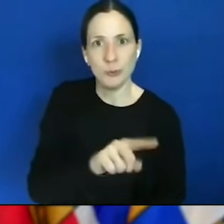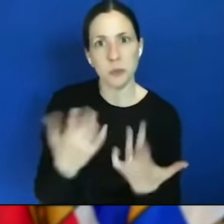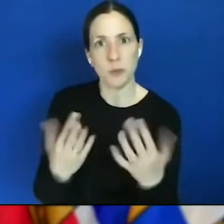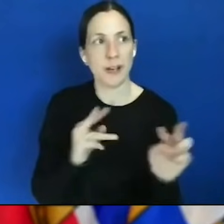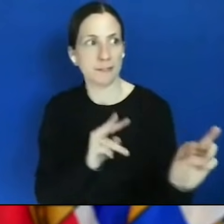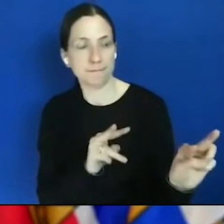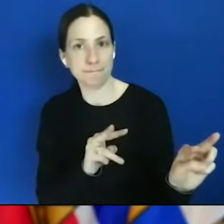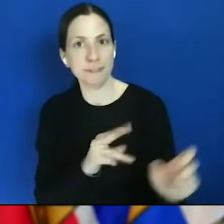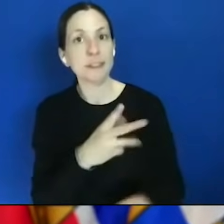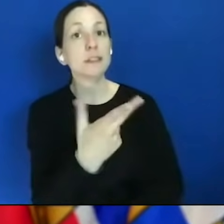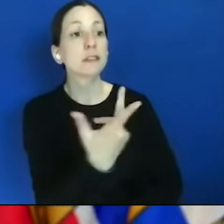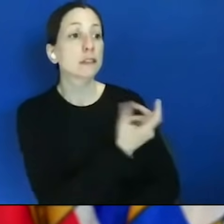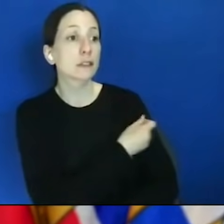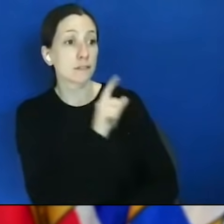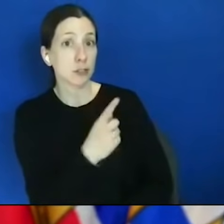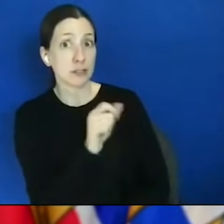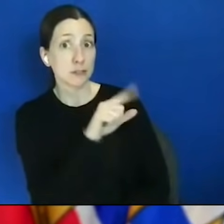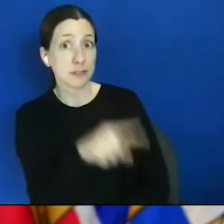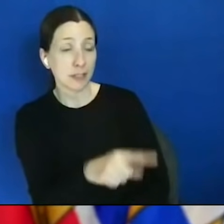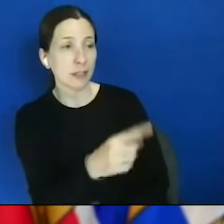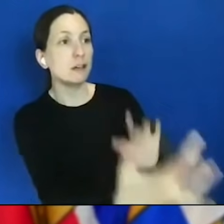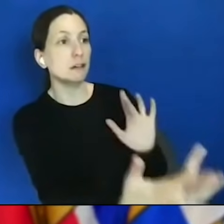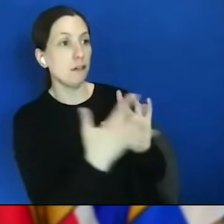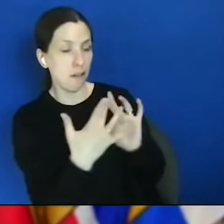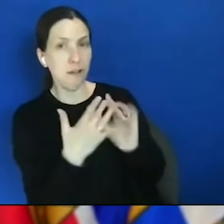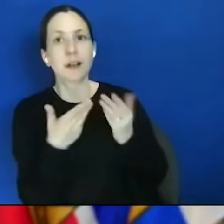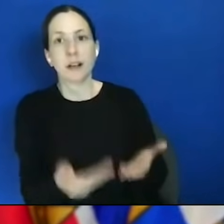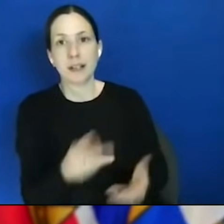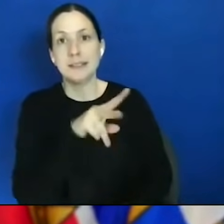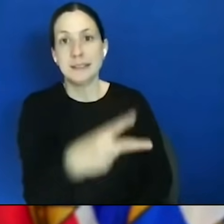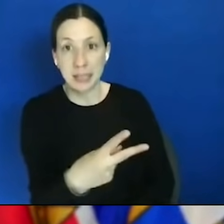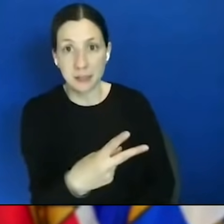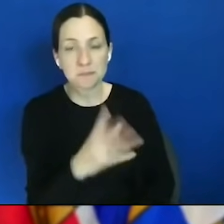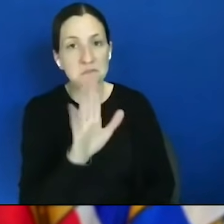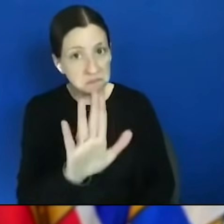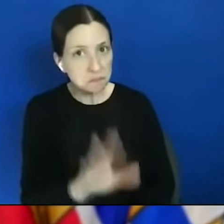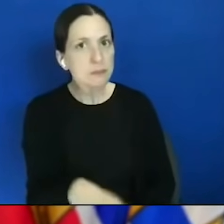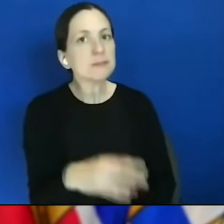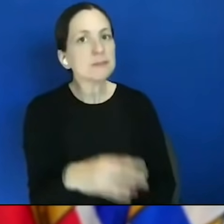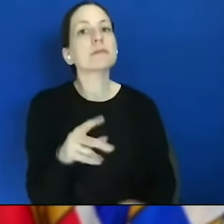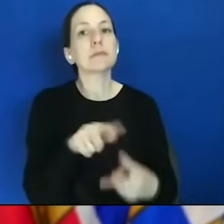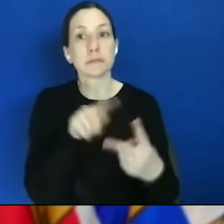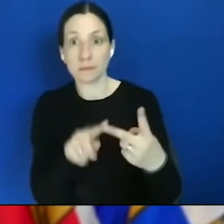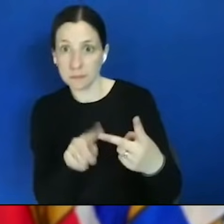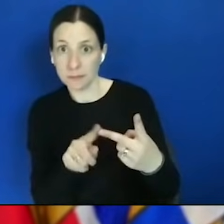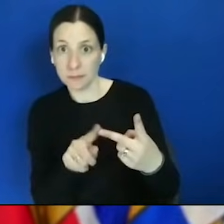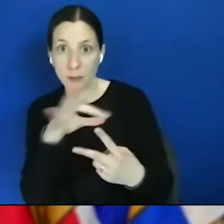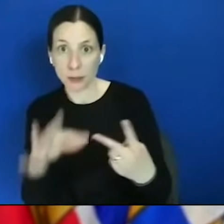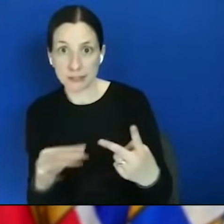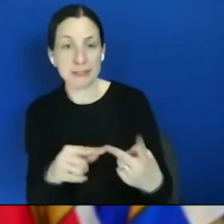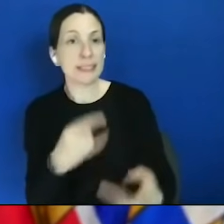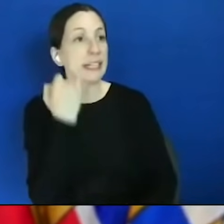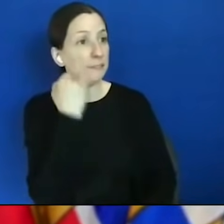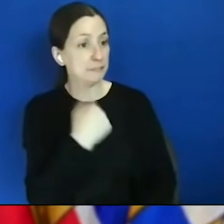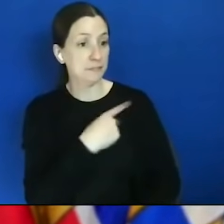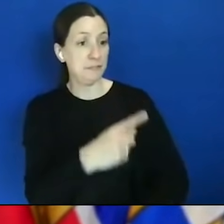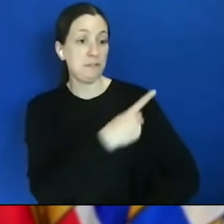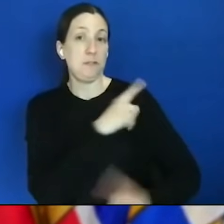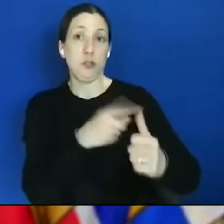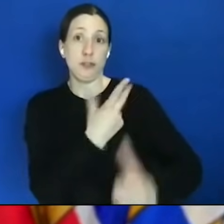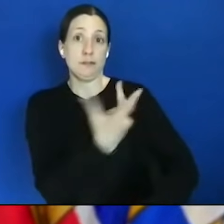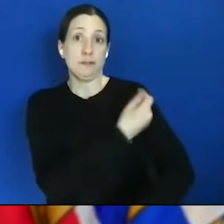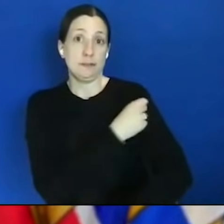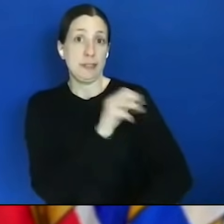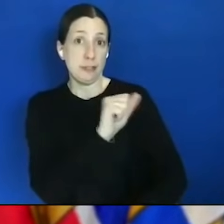The other option that you have, if you wish to, is to receive a messenger RNA as your dose 2. Again,